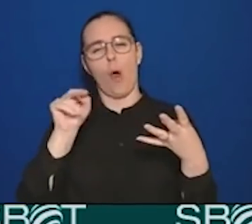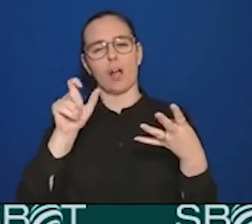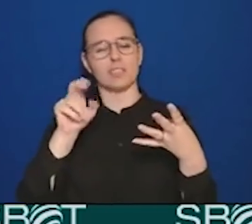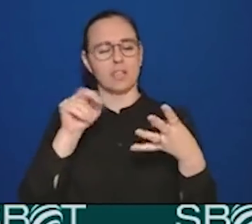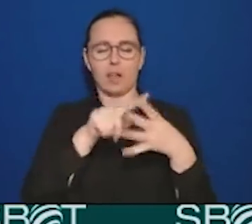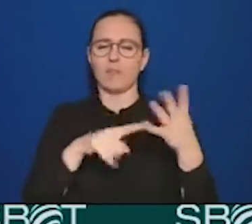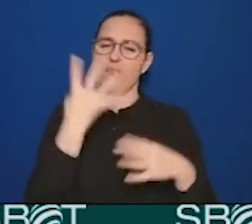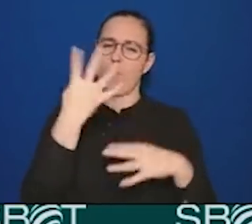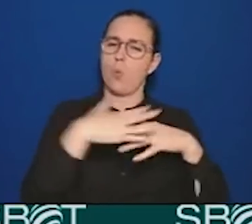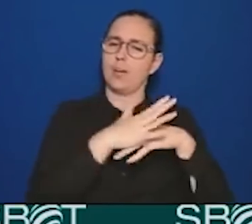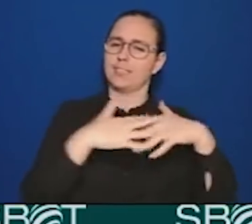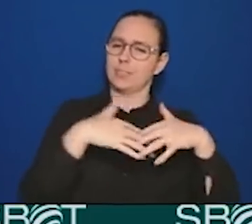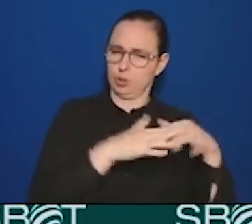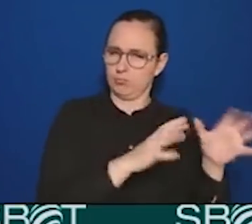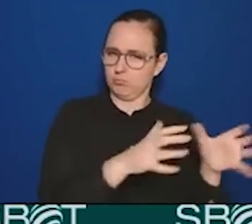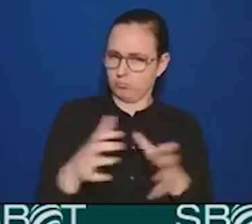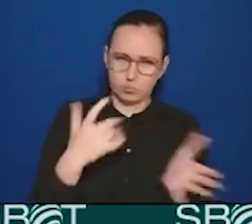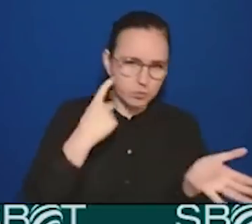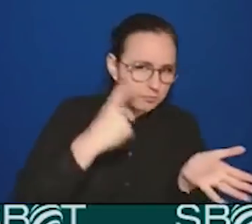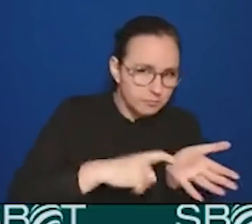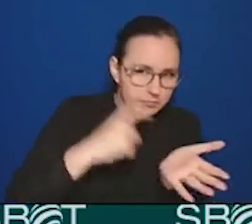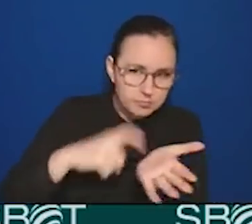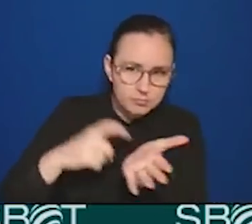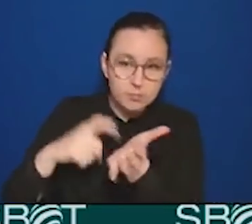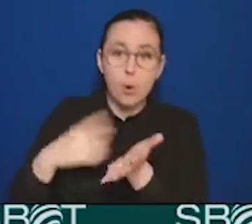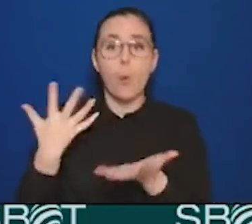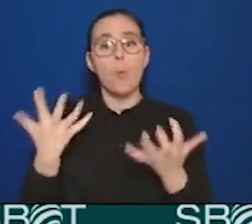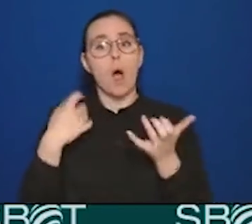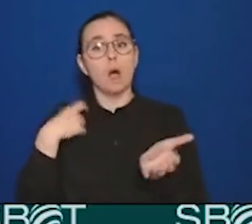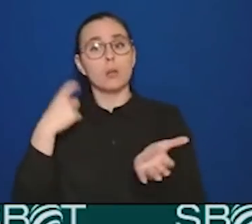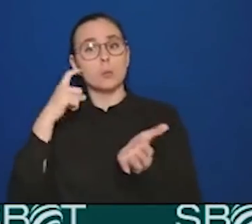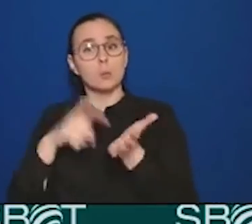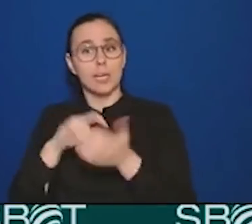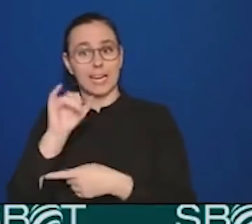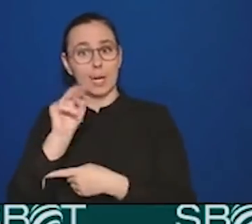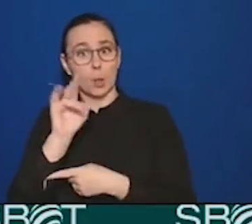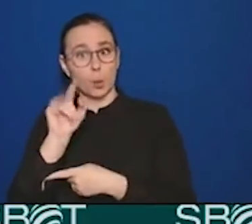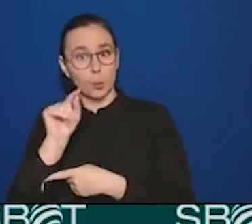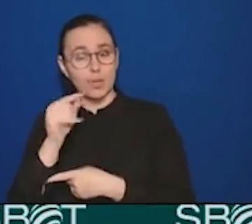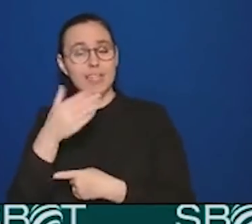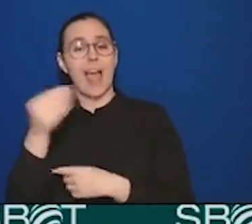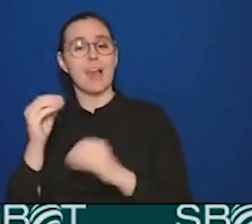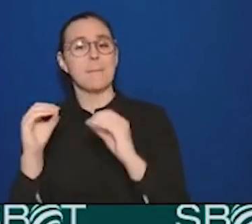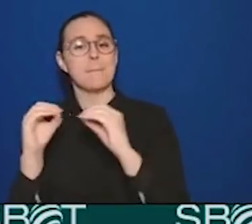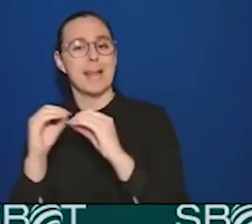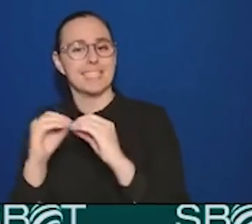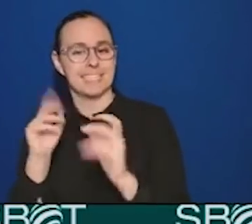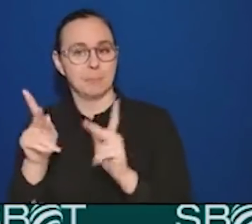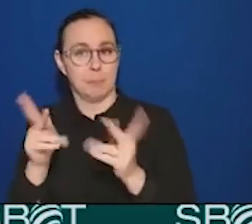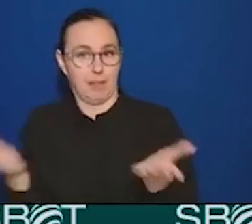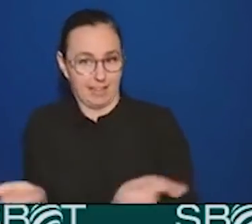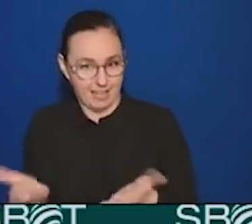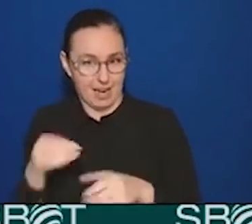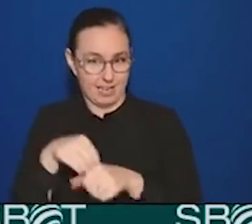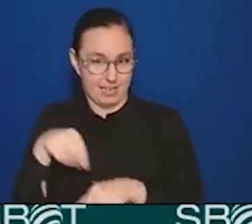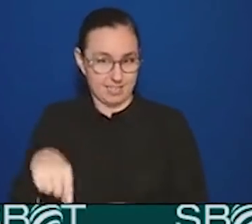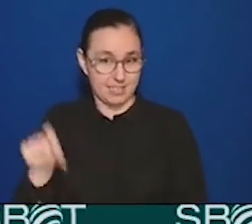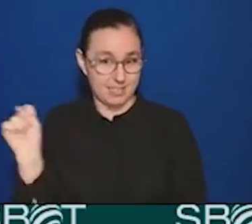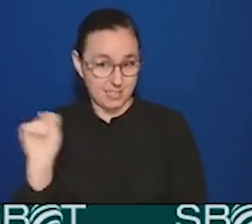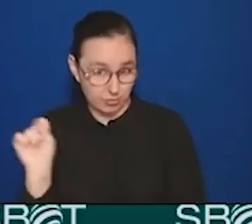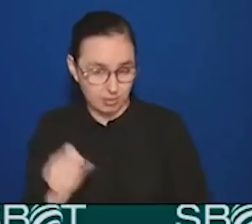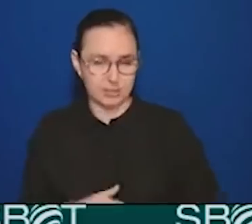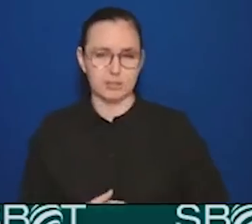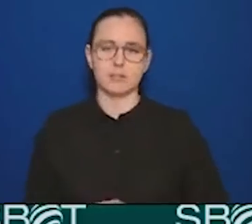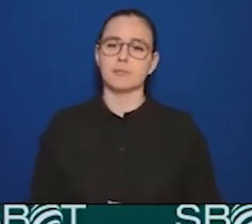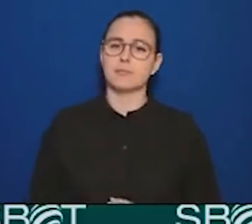from Surrey, British Columbia. The Surrey Board of Trade, in what will be BC's largest city soon,